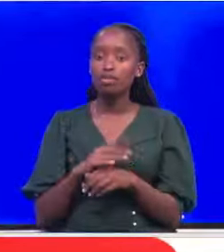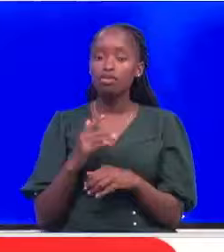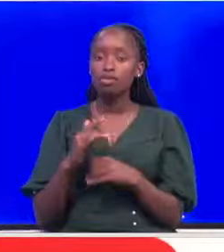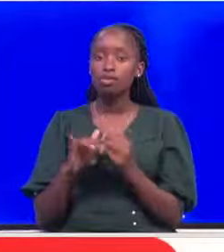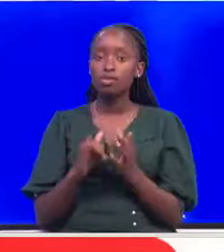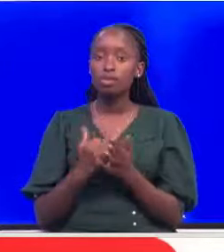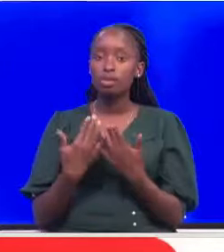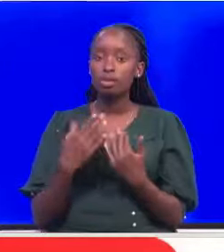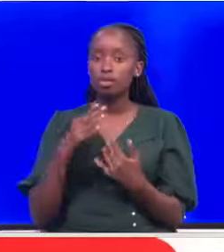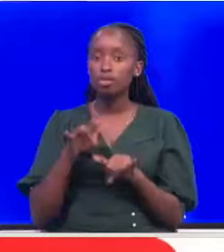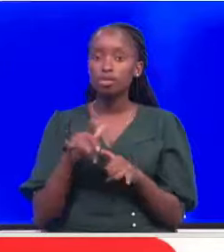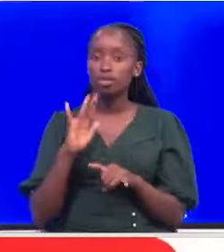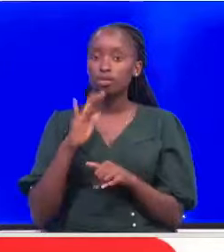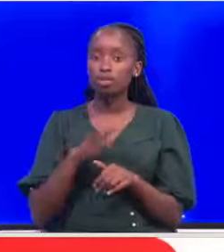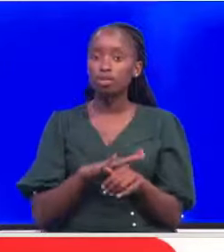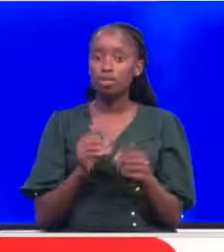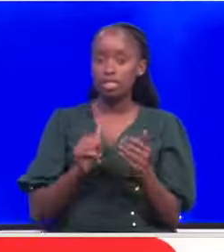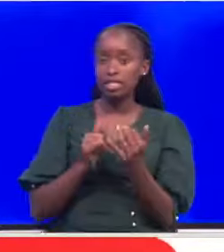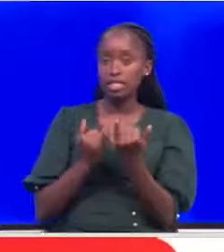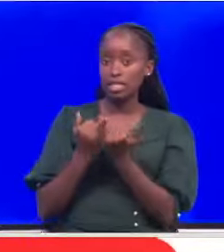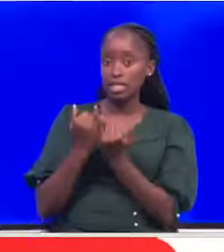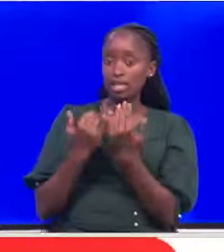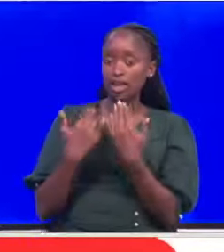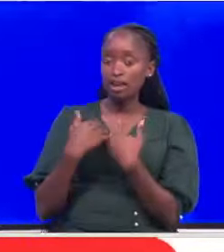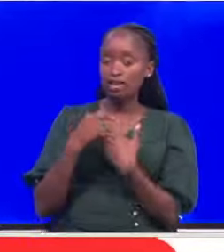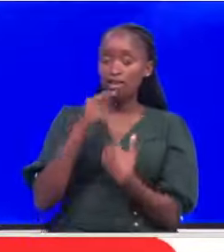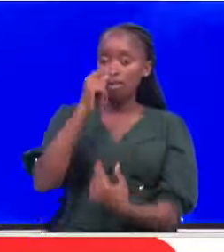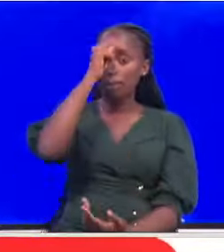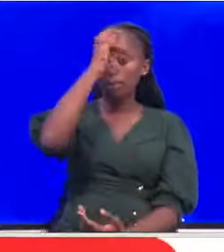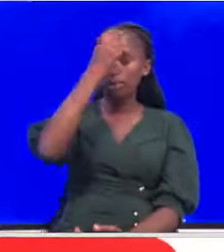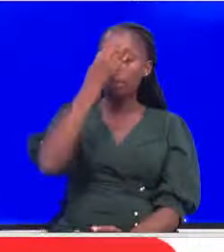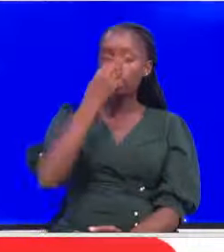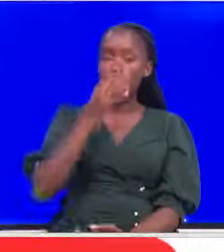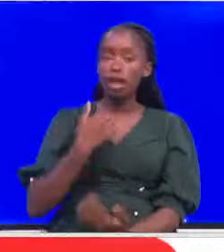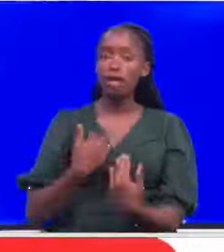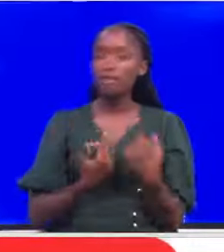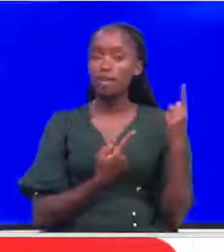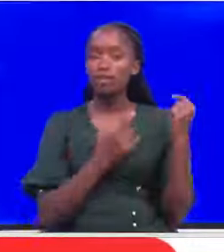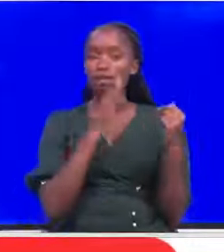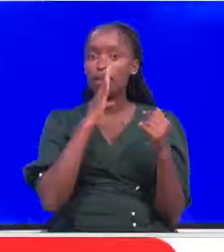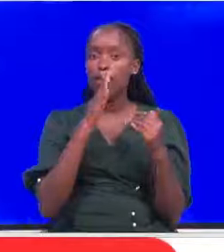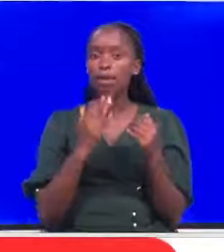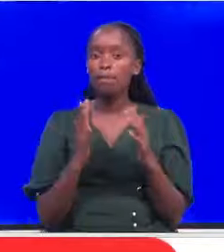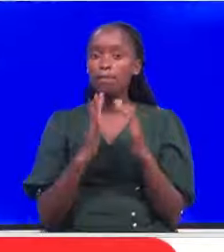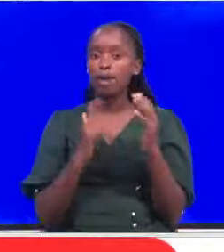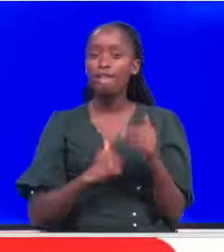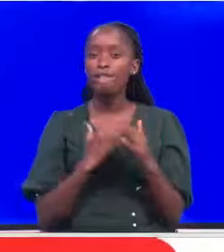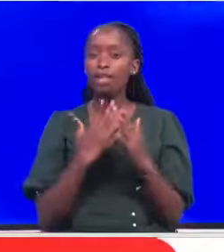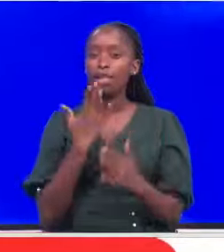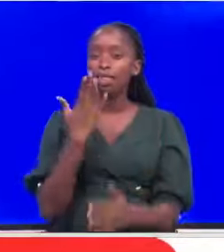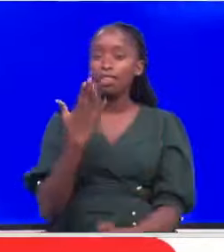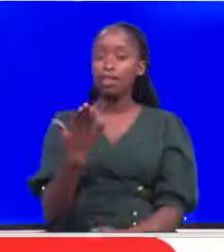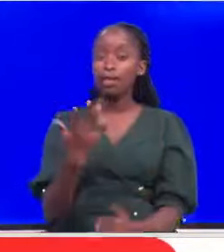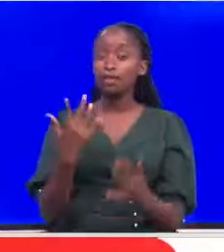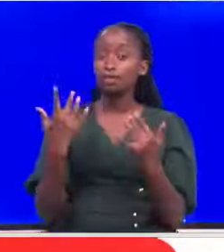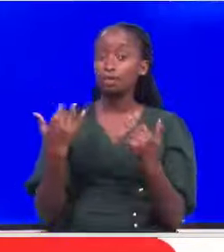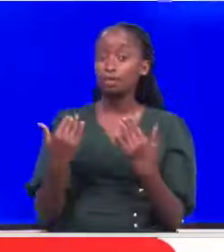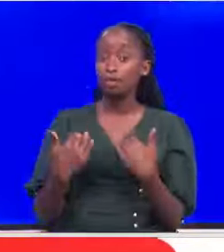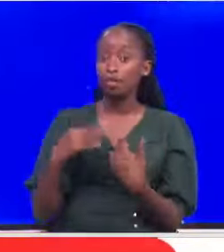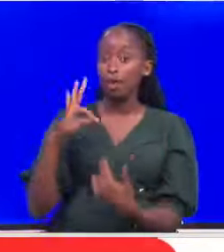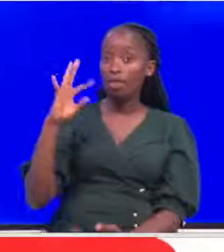Saturday, where President William Ruto is expected to be the chief guest. Now, the tournament, dubbed the 3